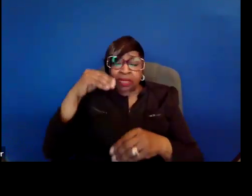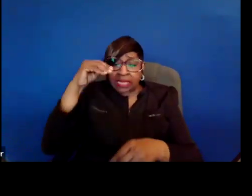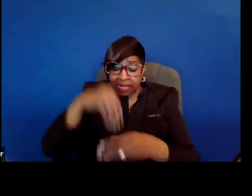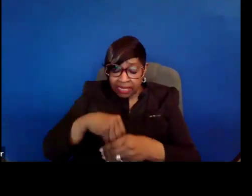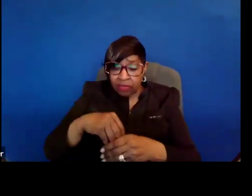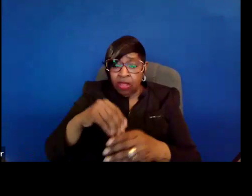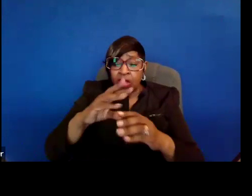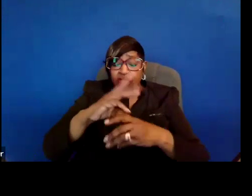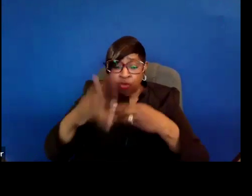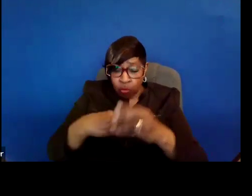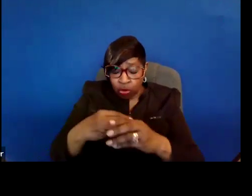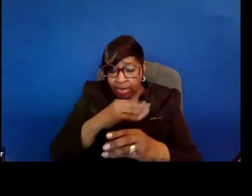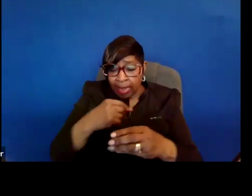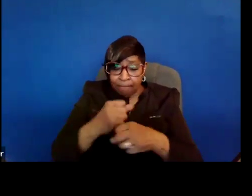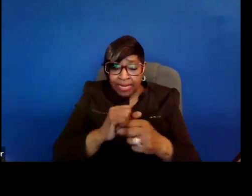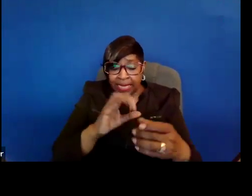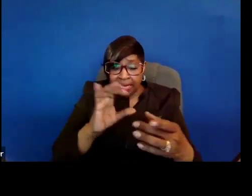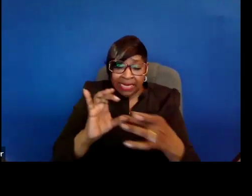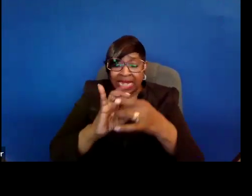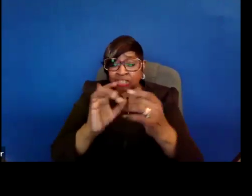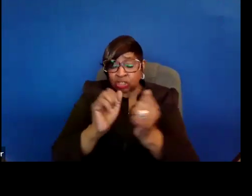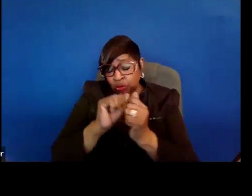and making connections with people.